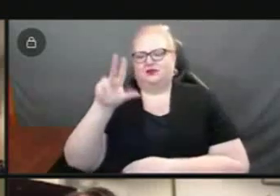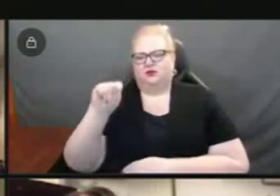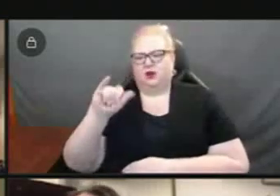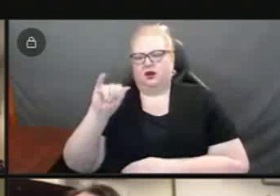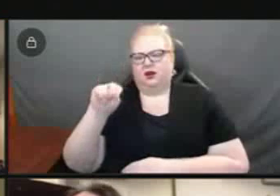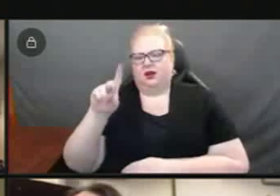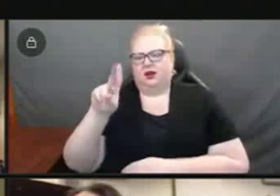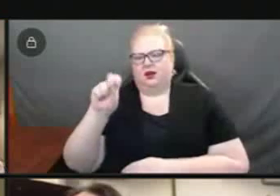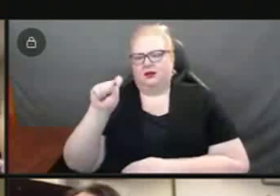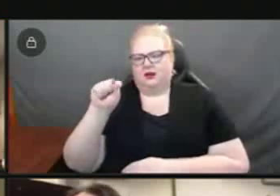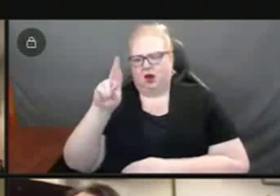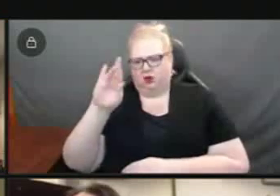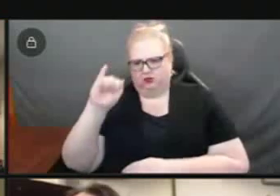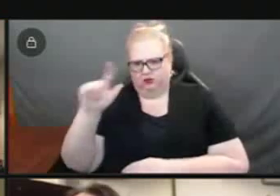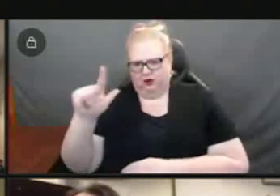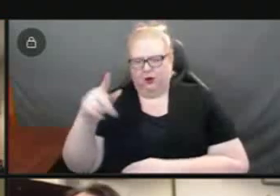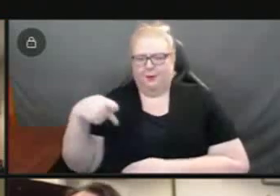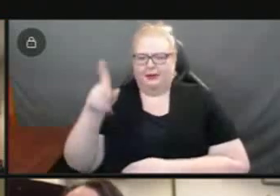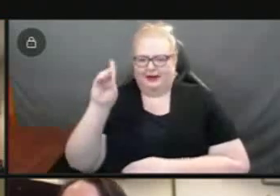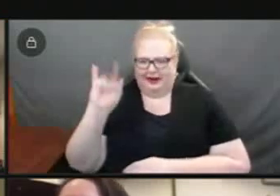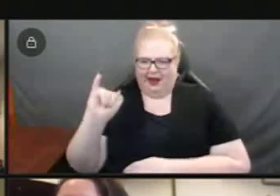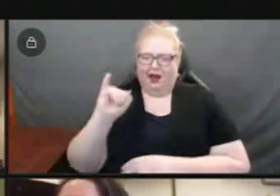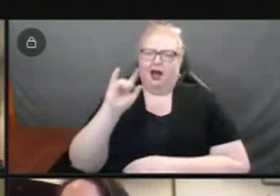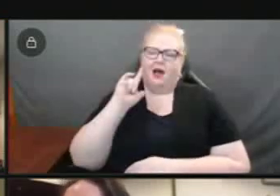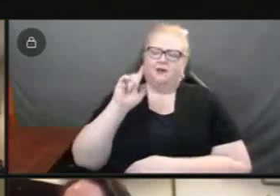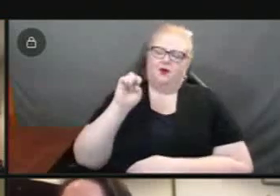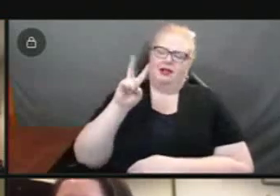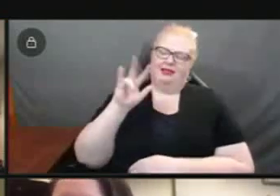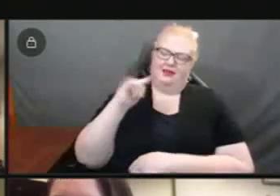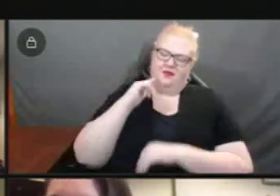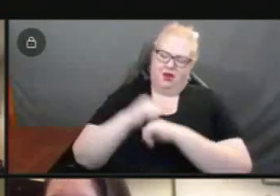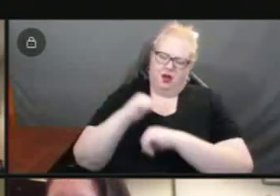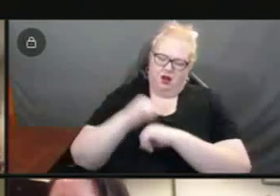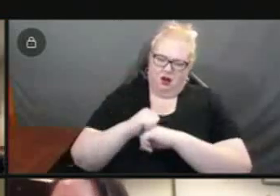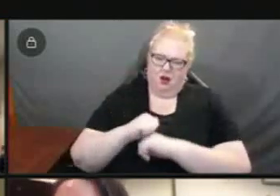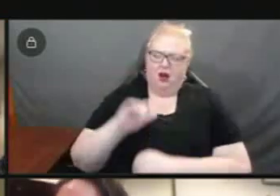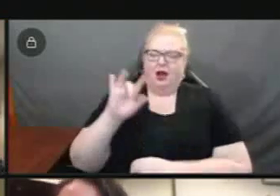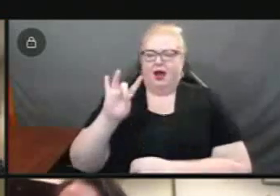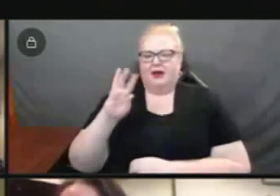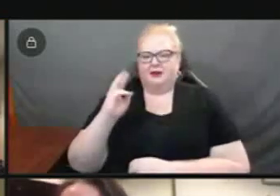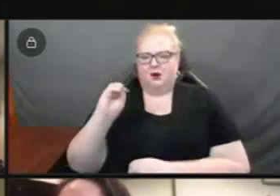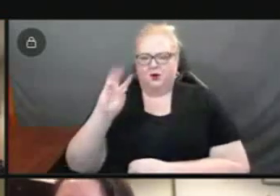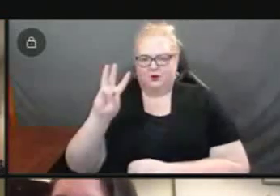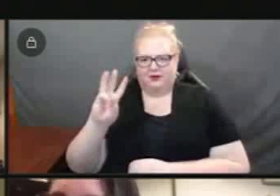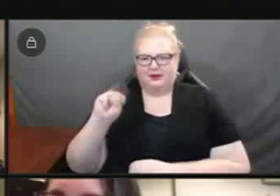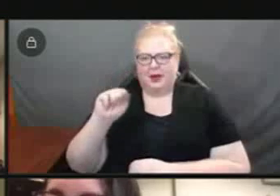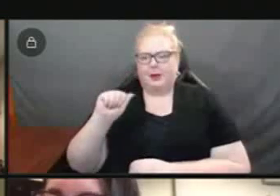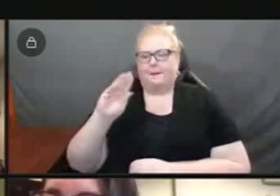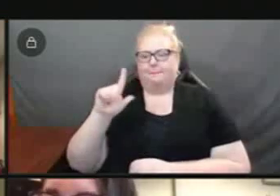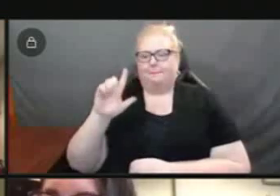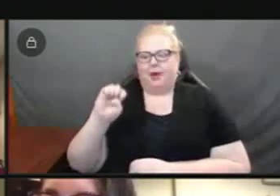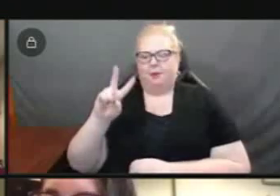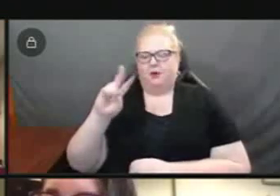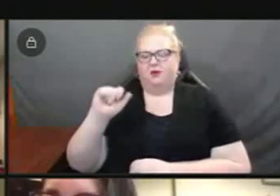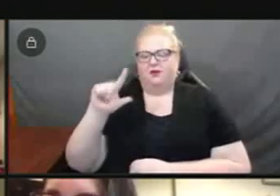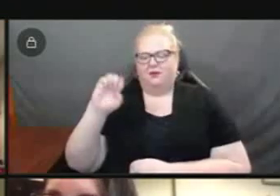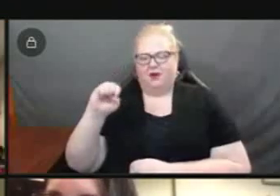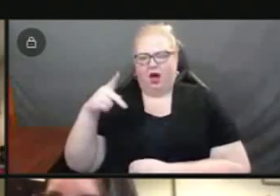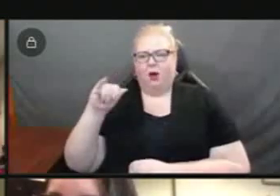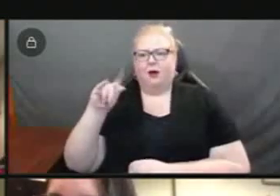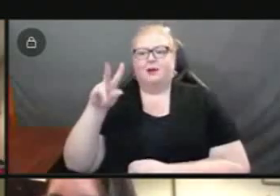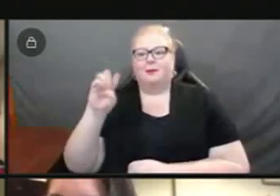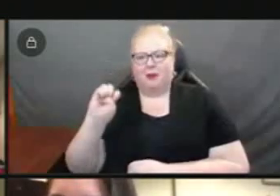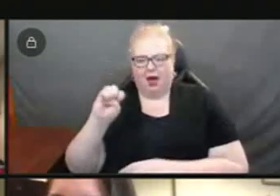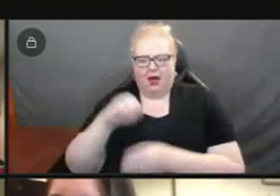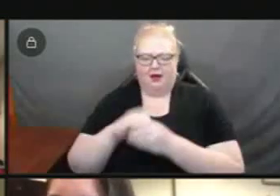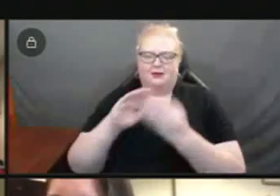Plant PDI located at 8806 Mableville Pike, Little Rock, Arkansas, amending the official zoning map of the city of Little Rock, Arkansas,